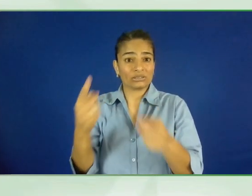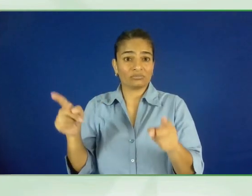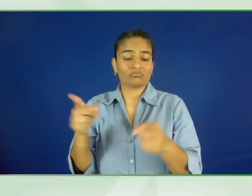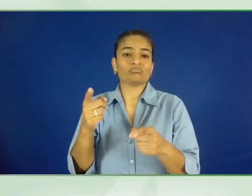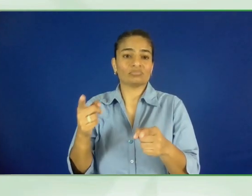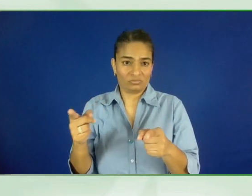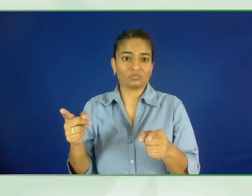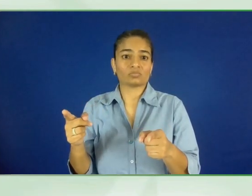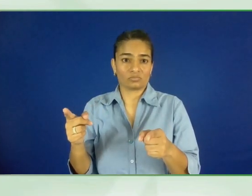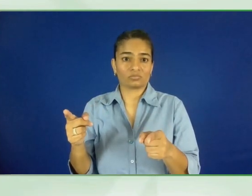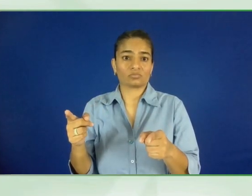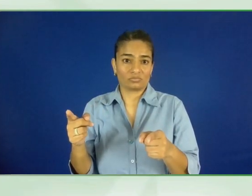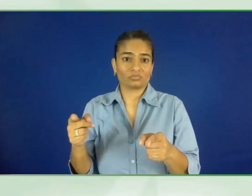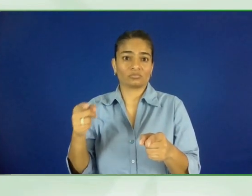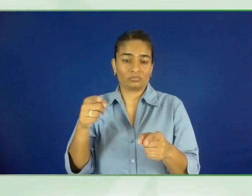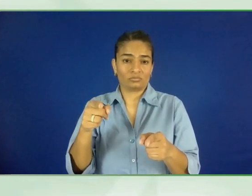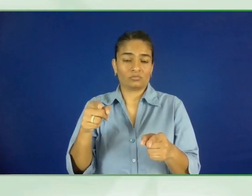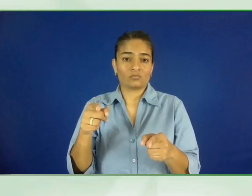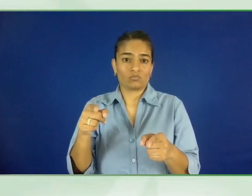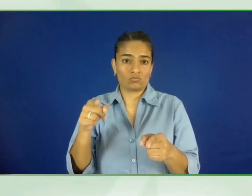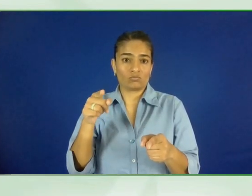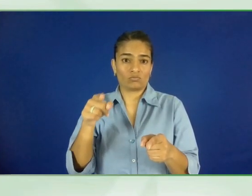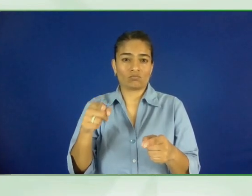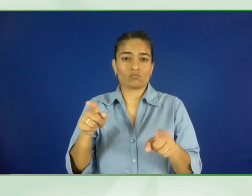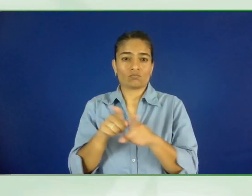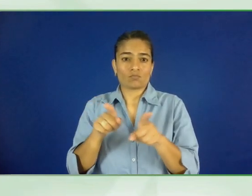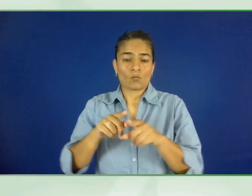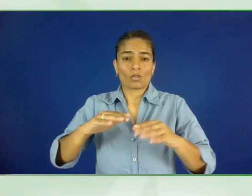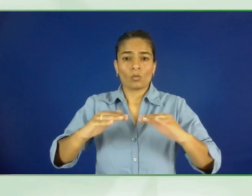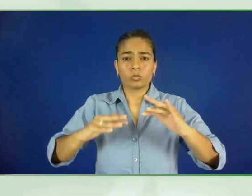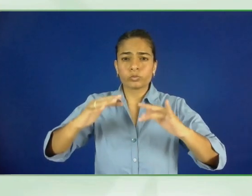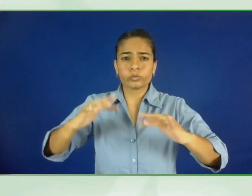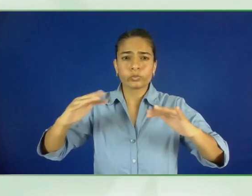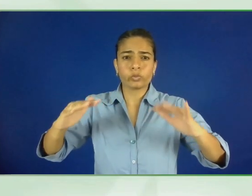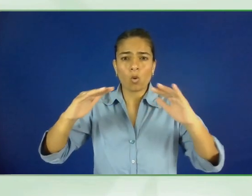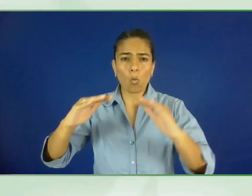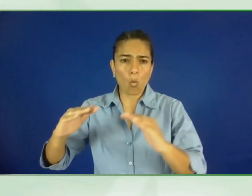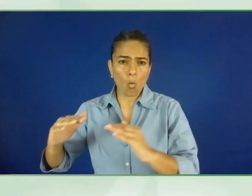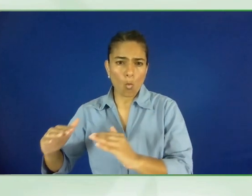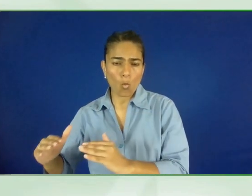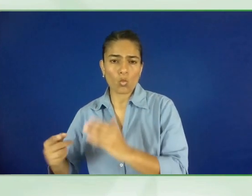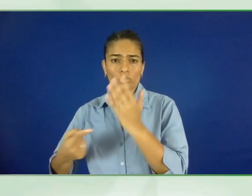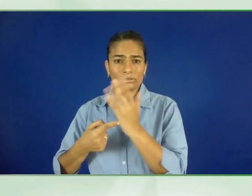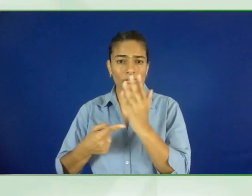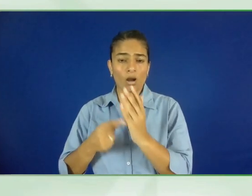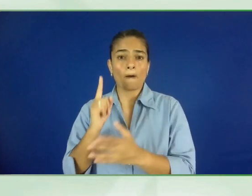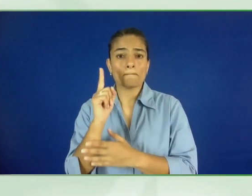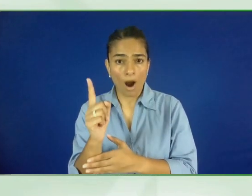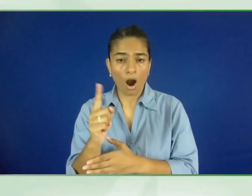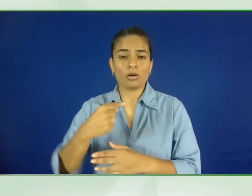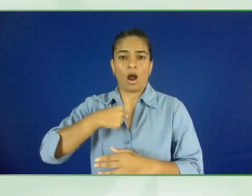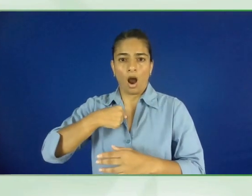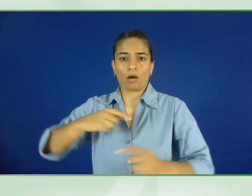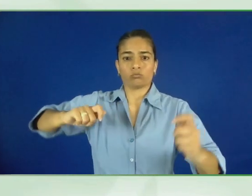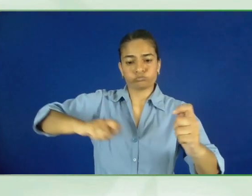inherently low tech, but I record my busking